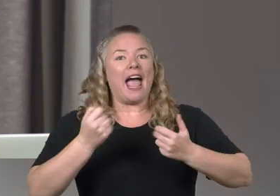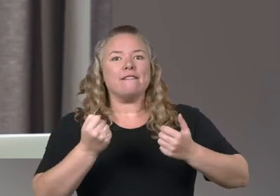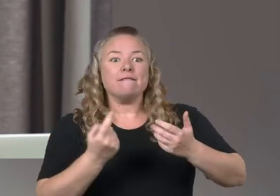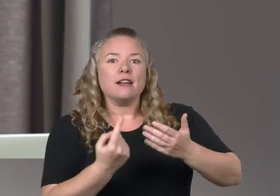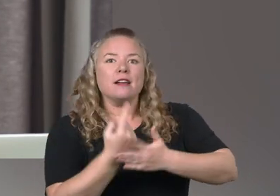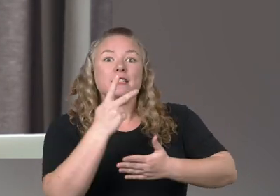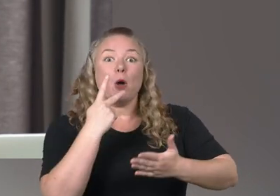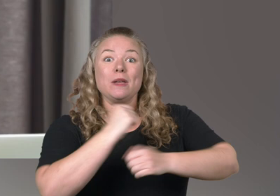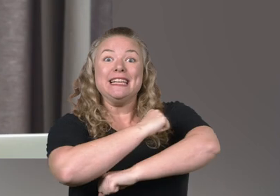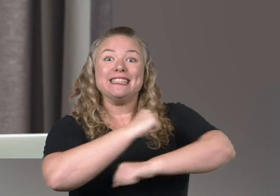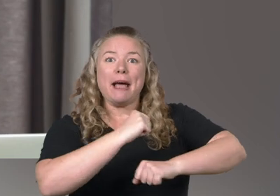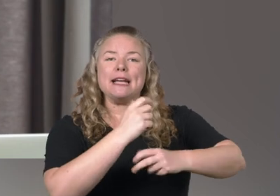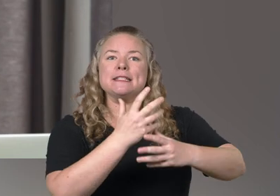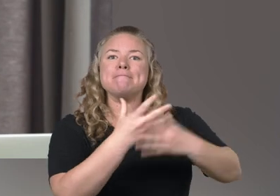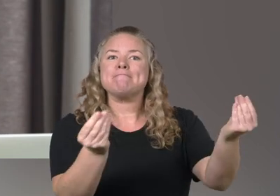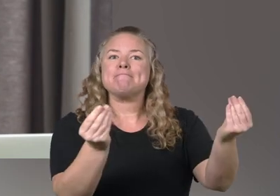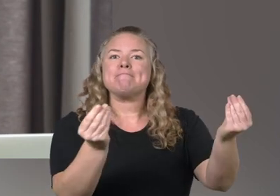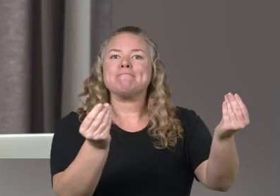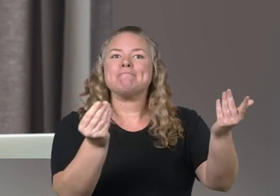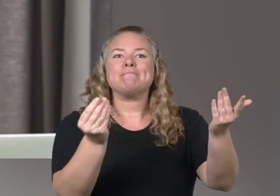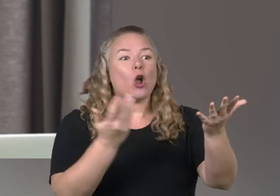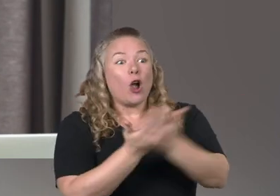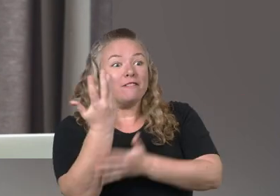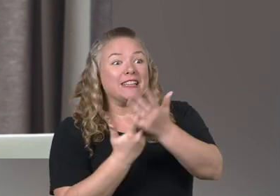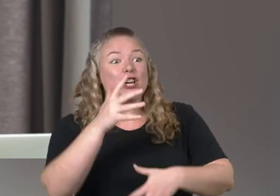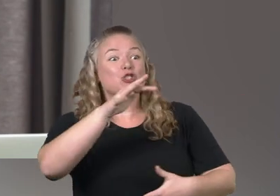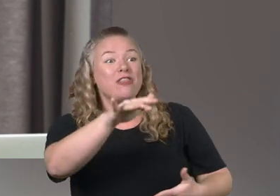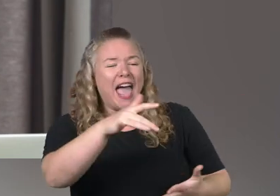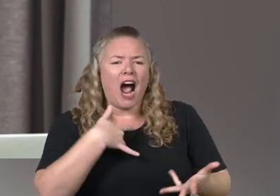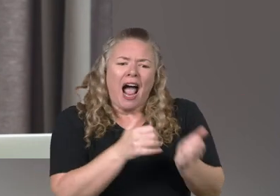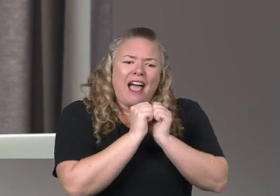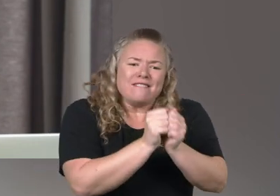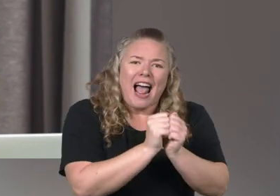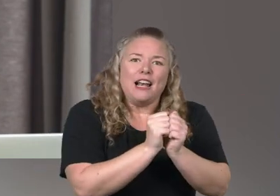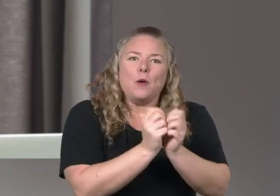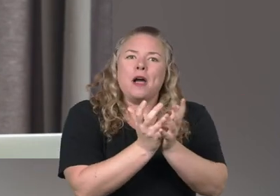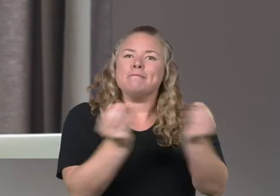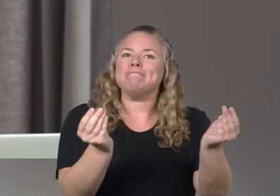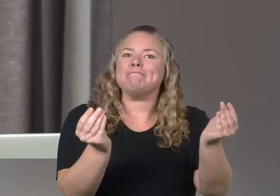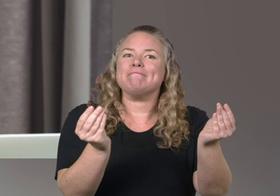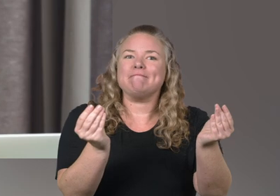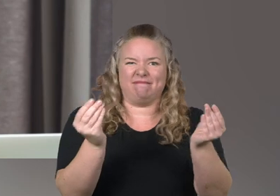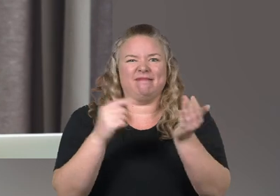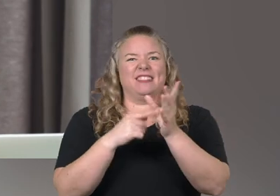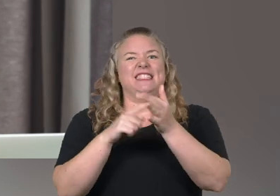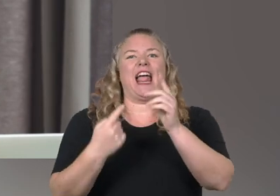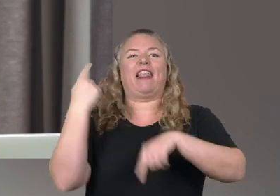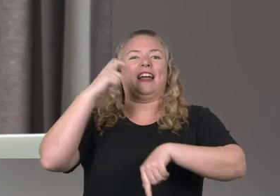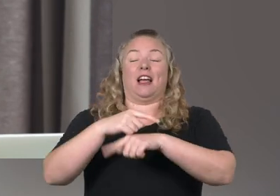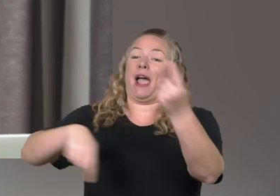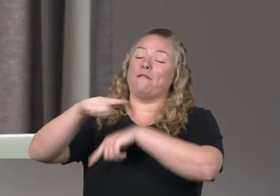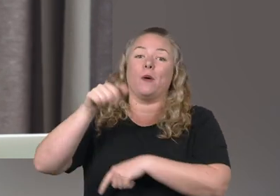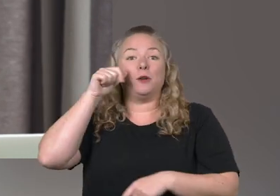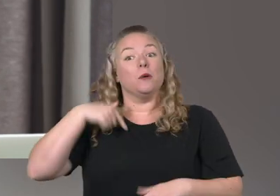space for me and for conversations that I realised I really cherished. At Tate, I think everyone knew to find me in the car